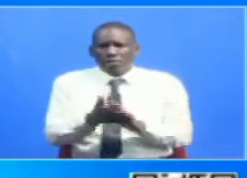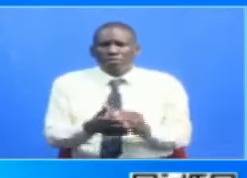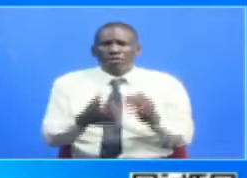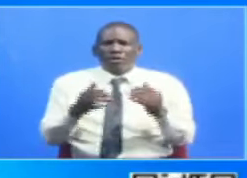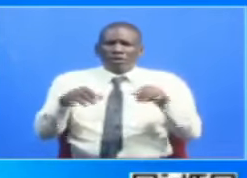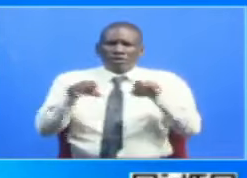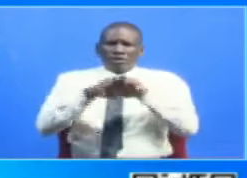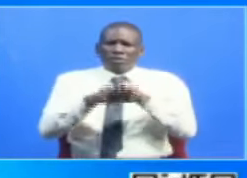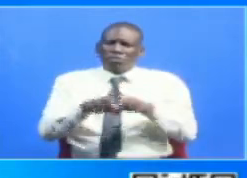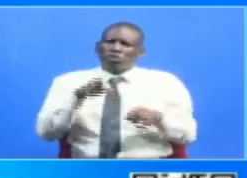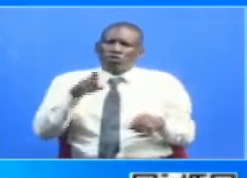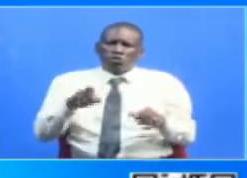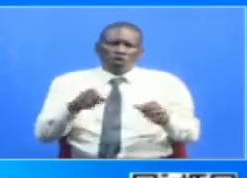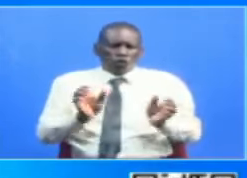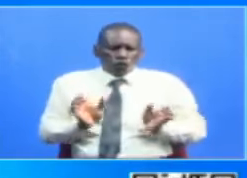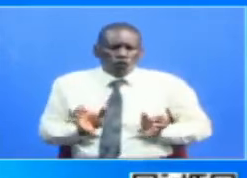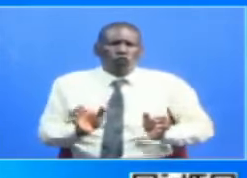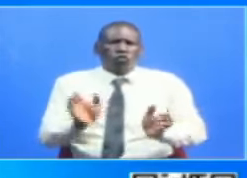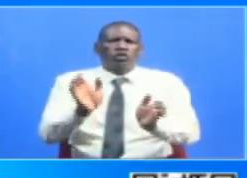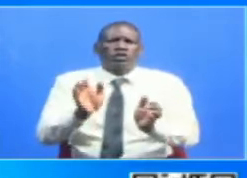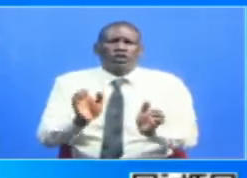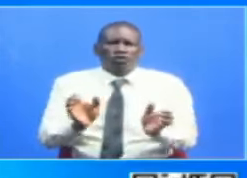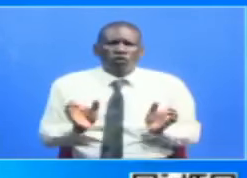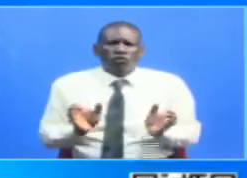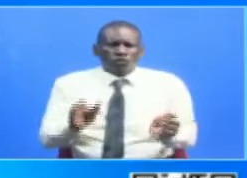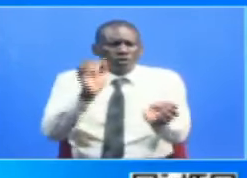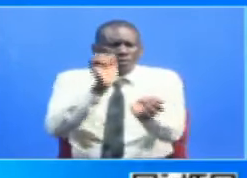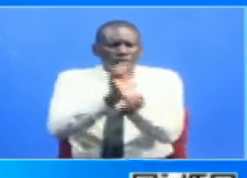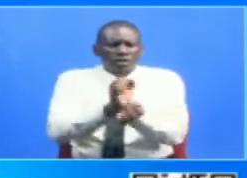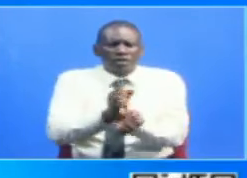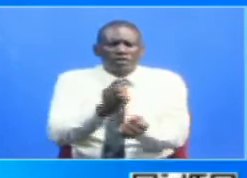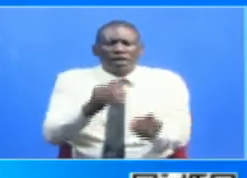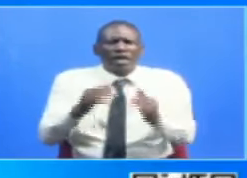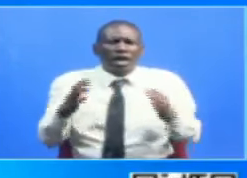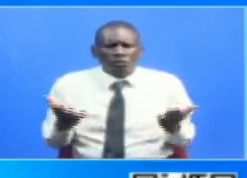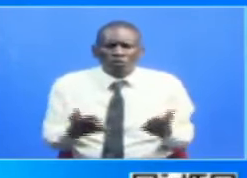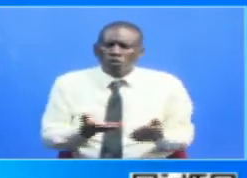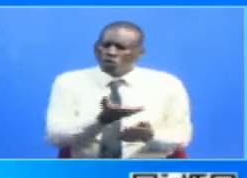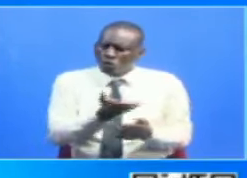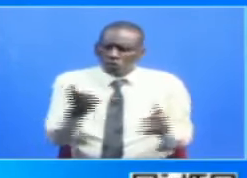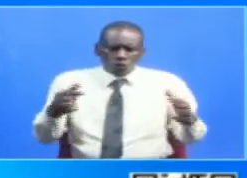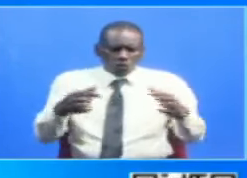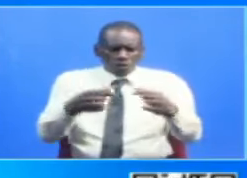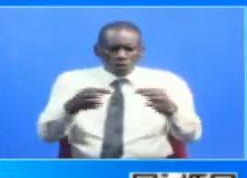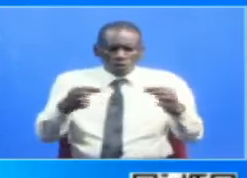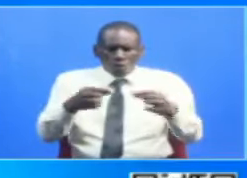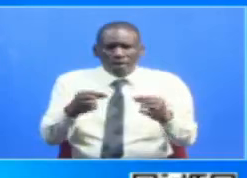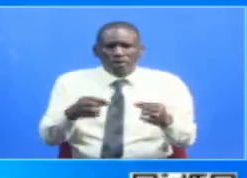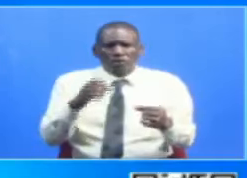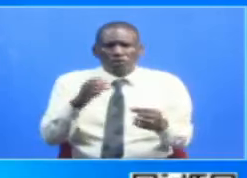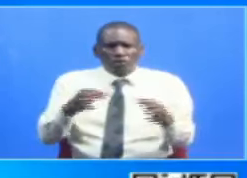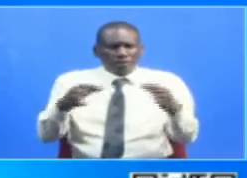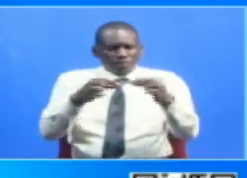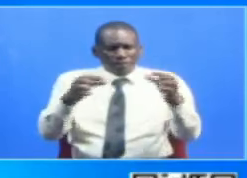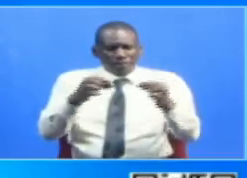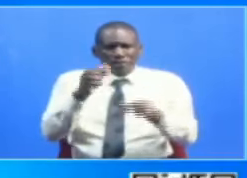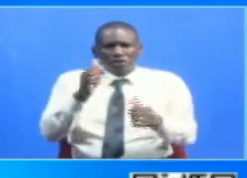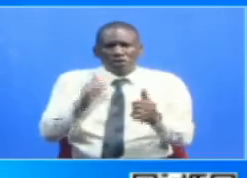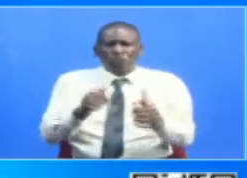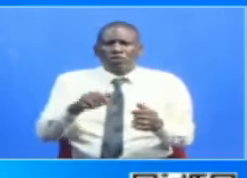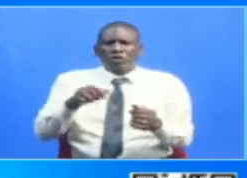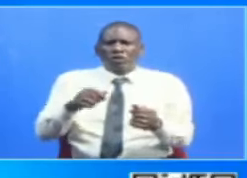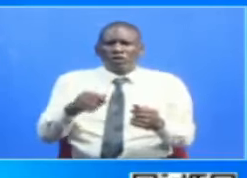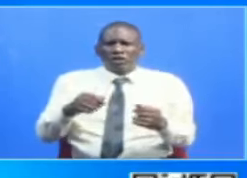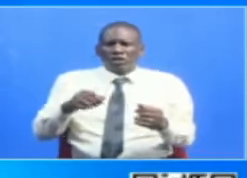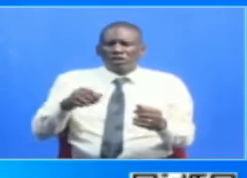you are imposing unreasonable penalties. Well, this is the gist of the message the Retail Association